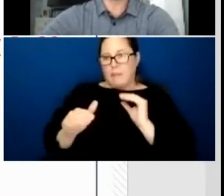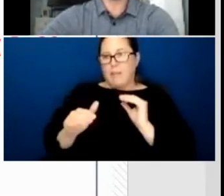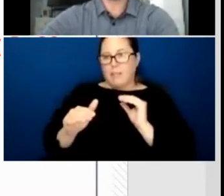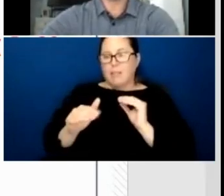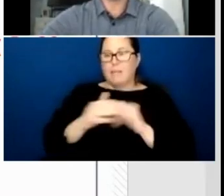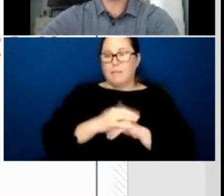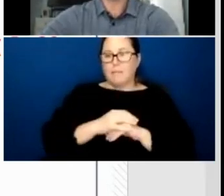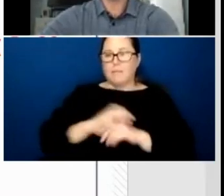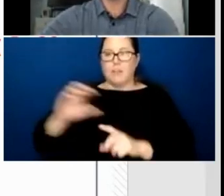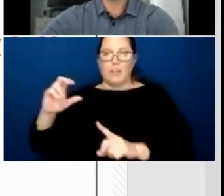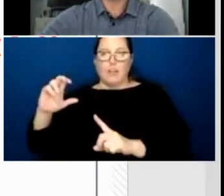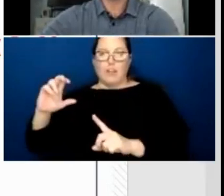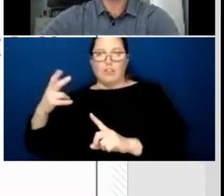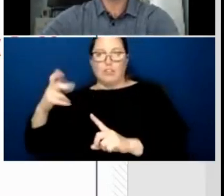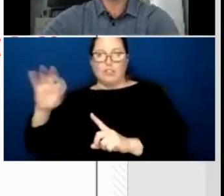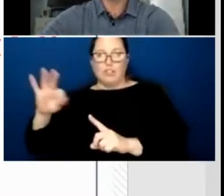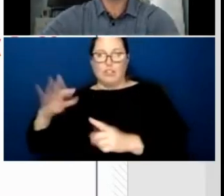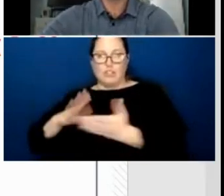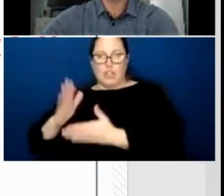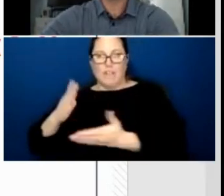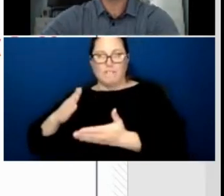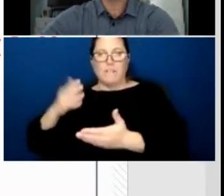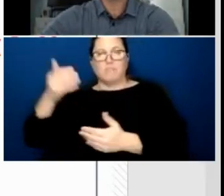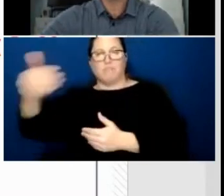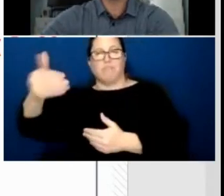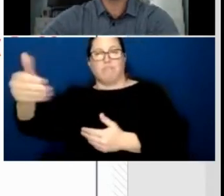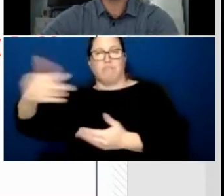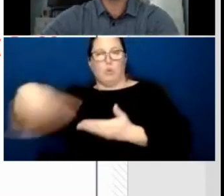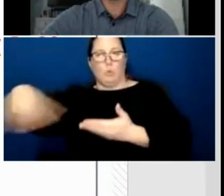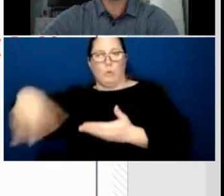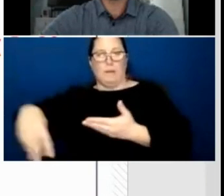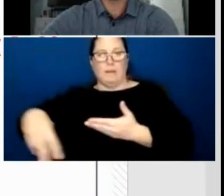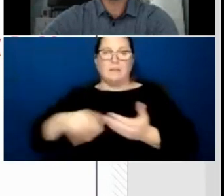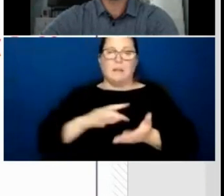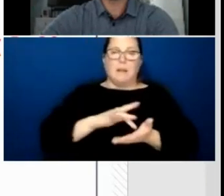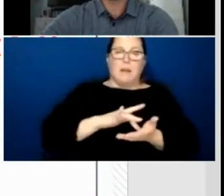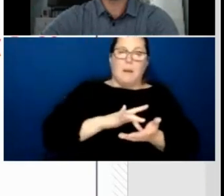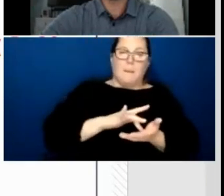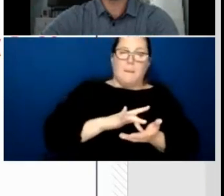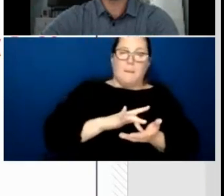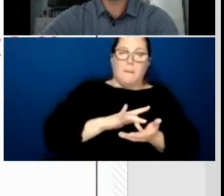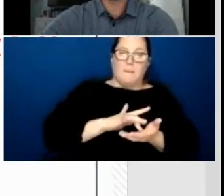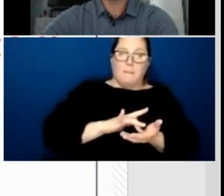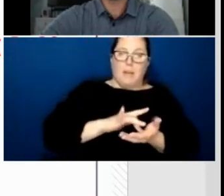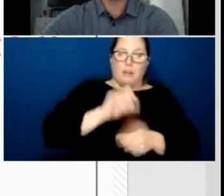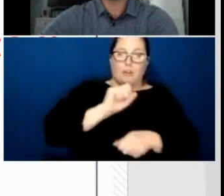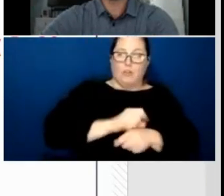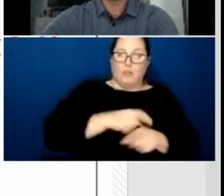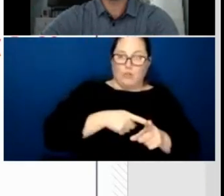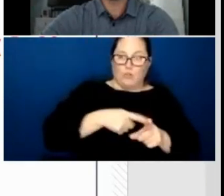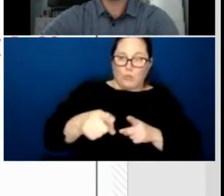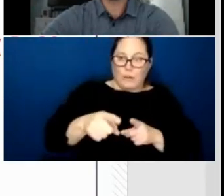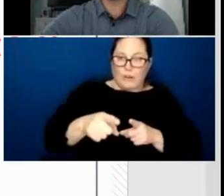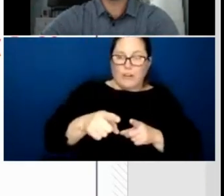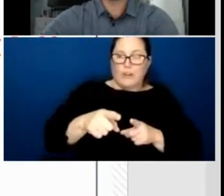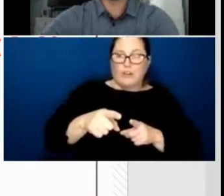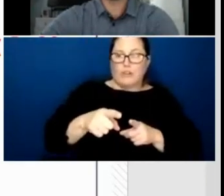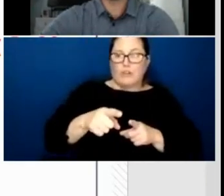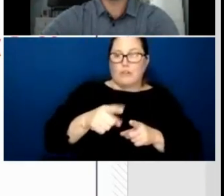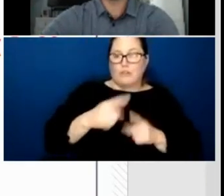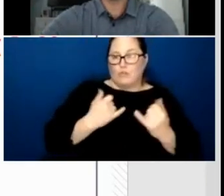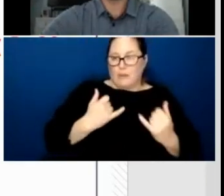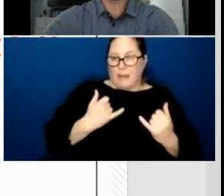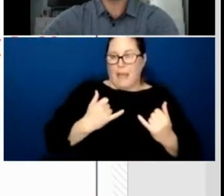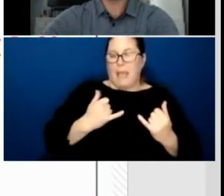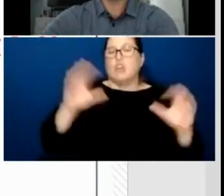chef one is in 2 weeks, medical careers tomorrow. So you'll get a certificate for being here. Teachers and students, use it however you need it